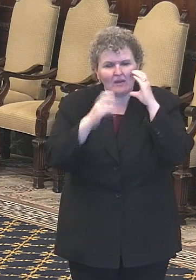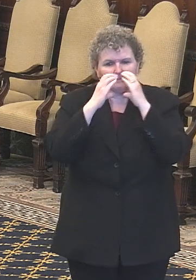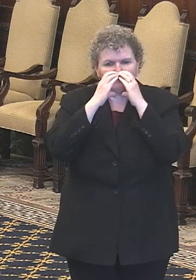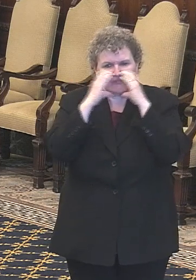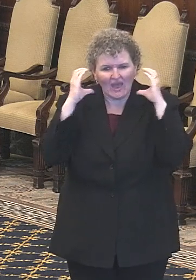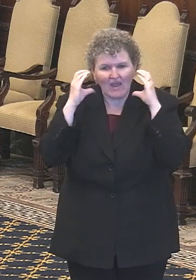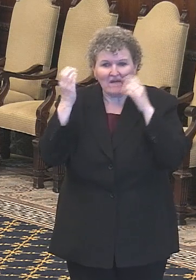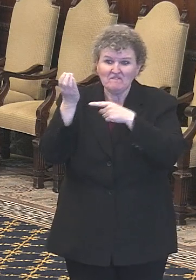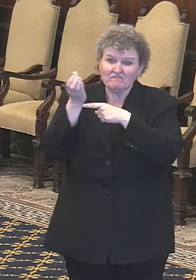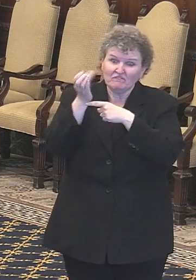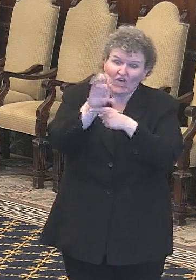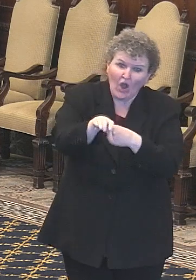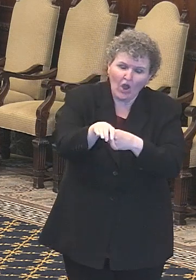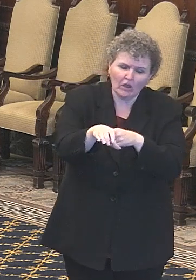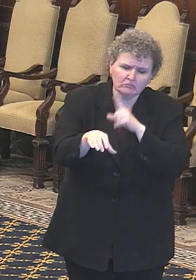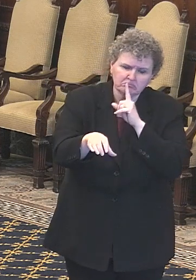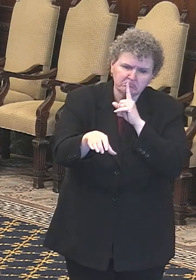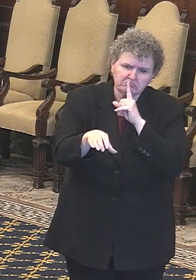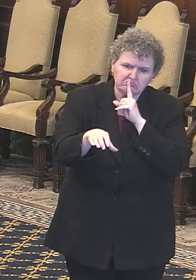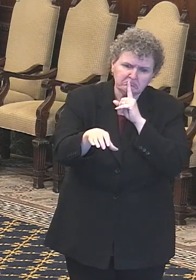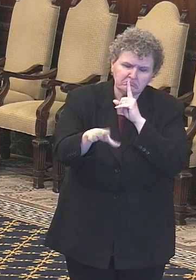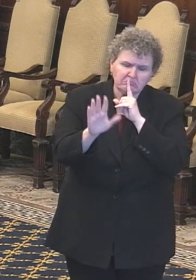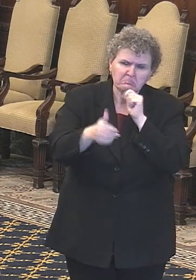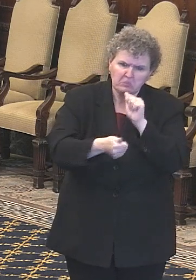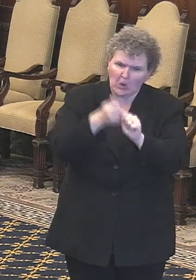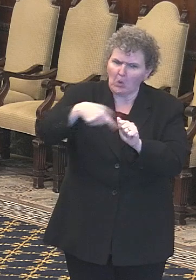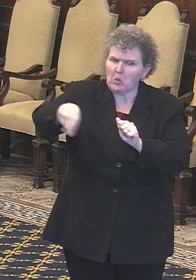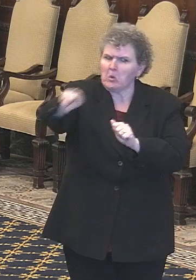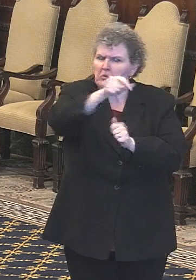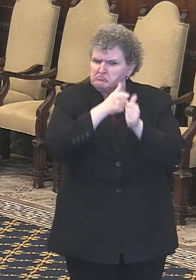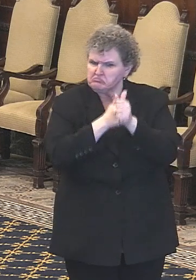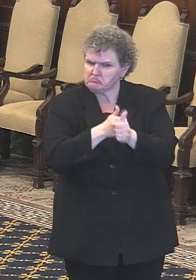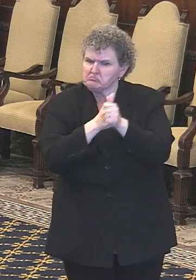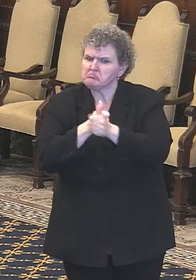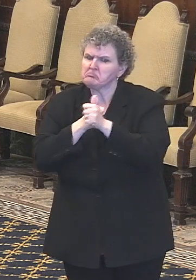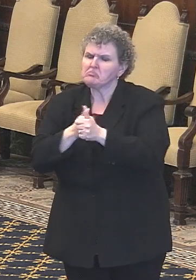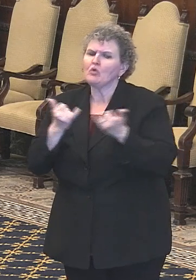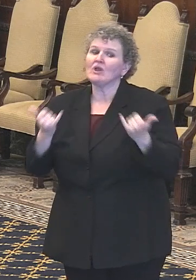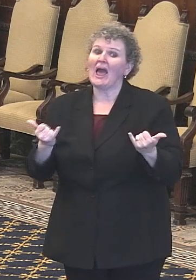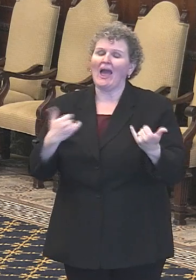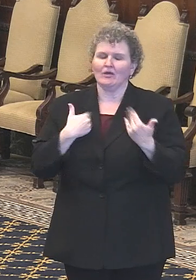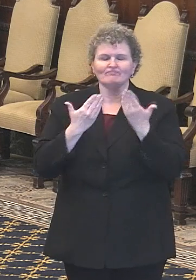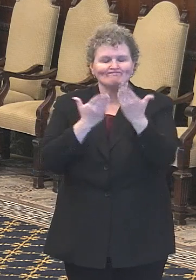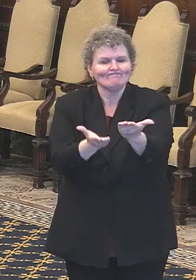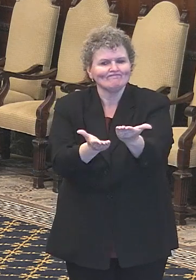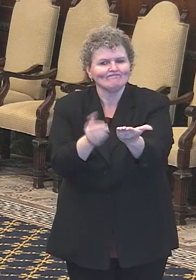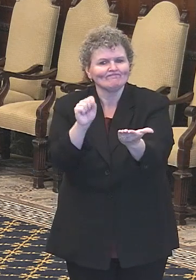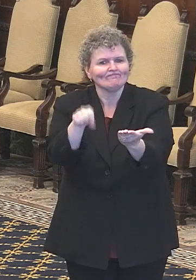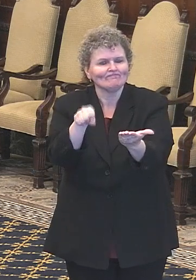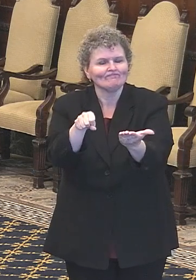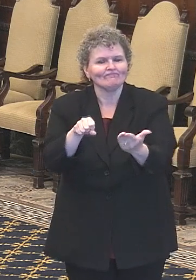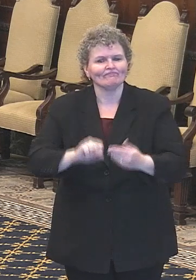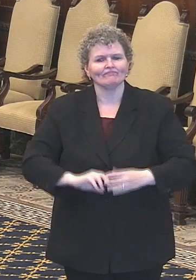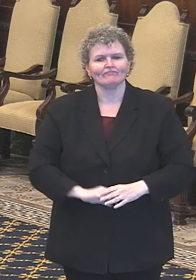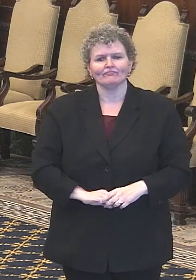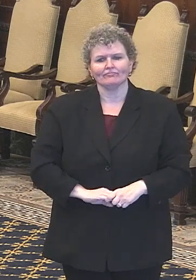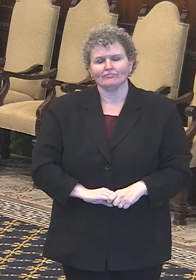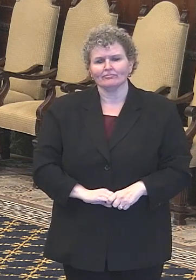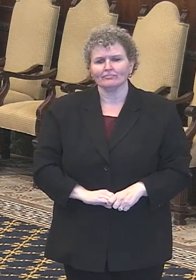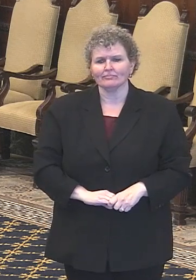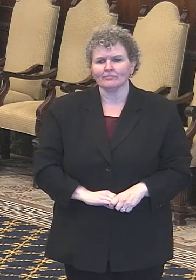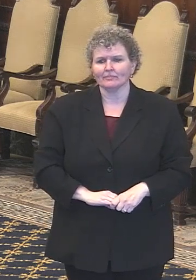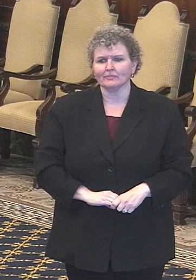location or the food distribution site on the north side of City Hall is in an effort to supplement what the Hub